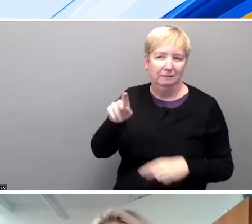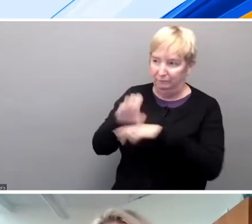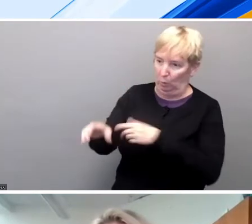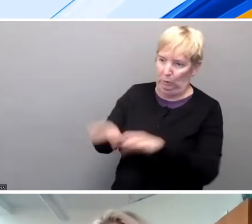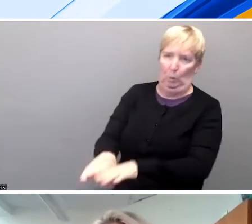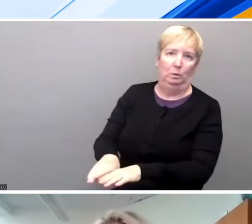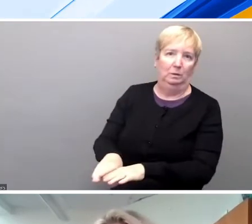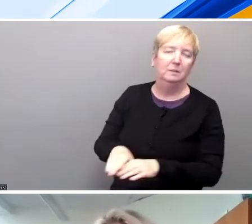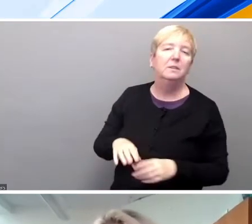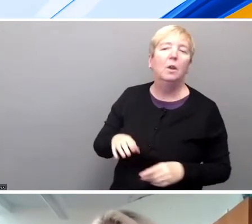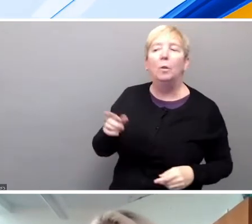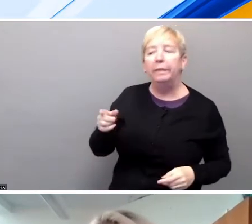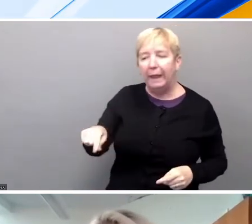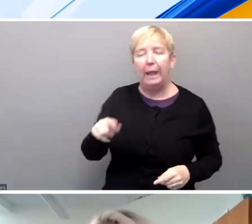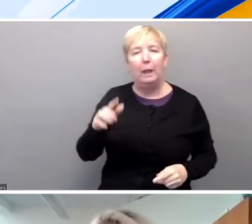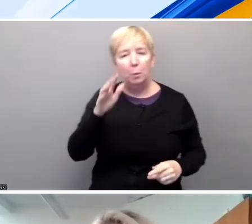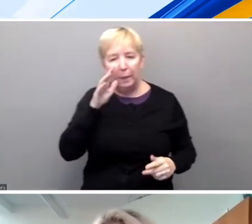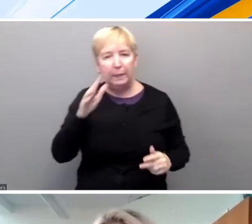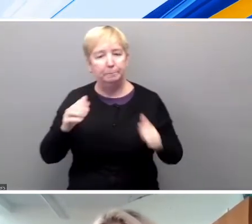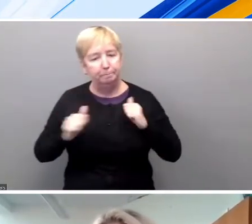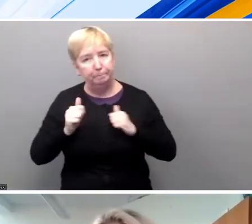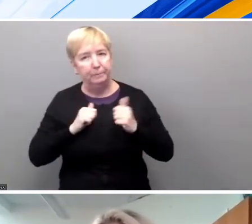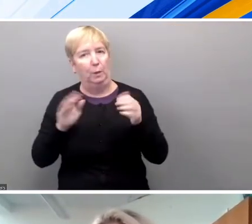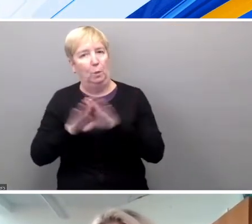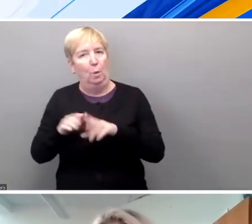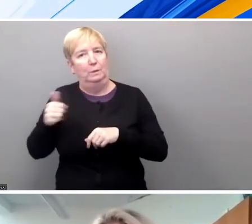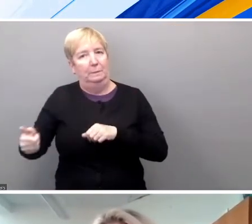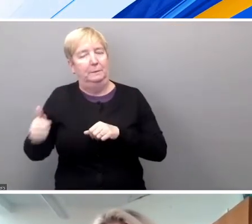which can be up to $5,000.